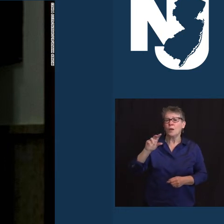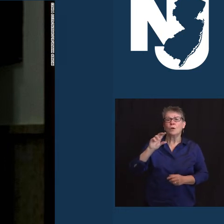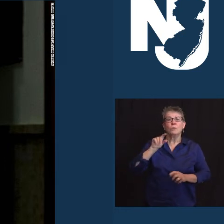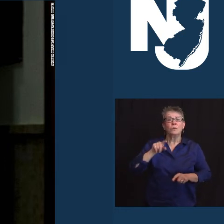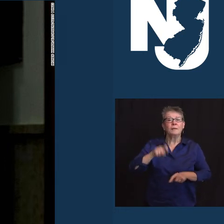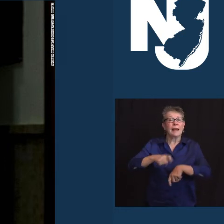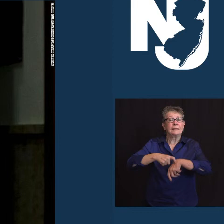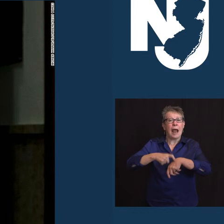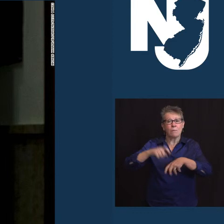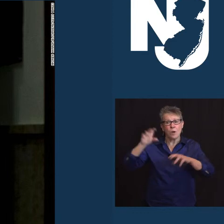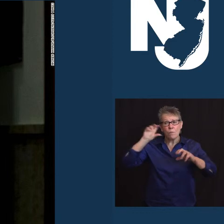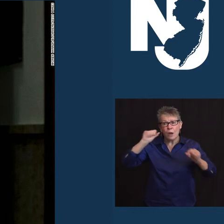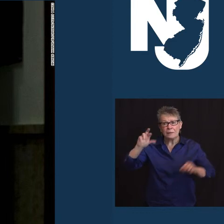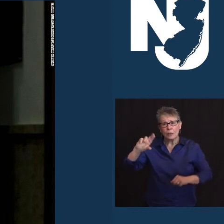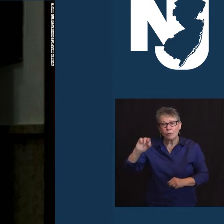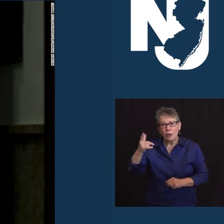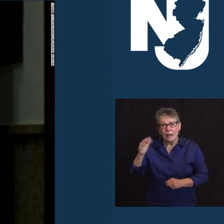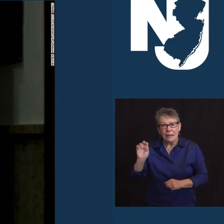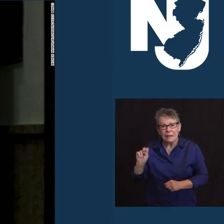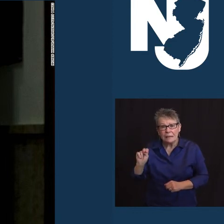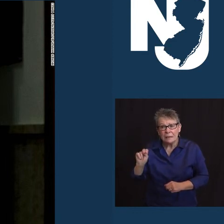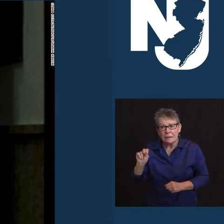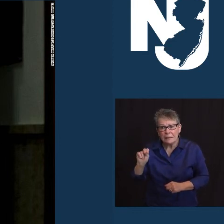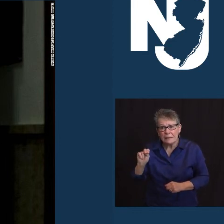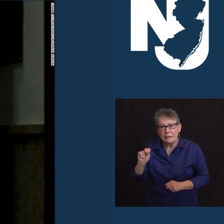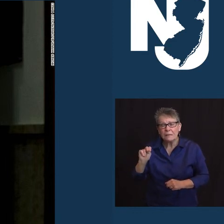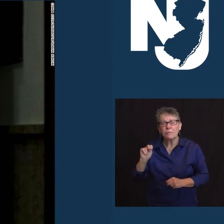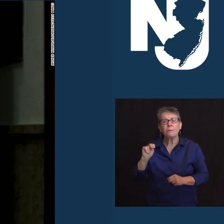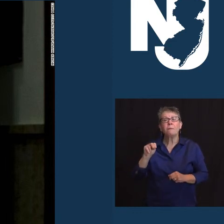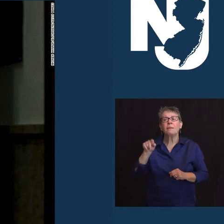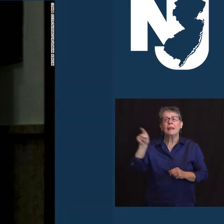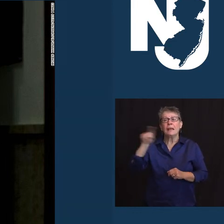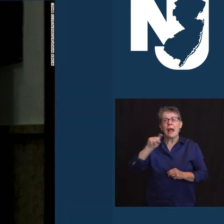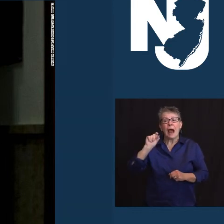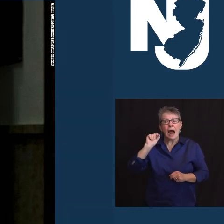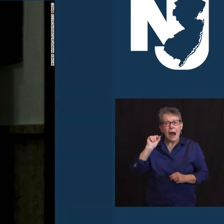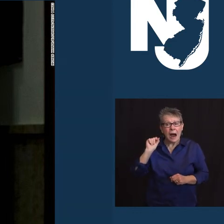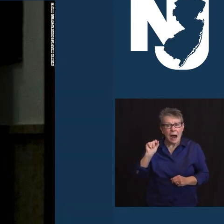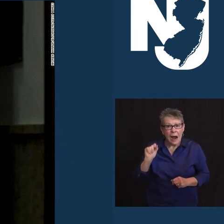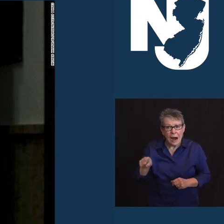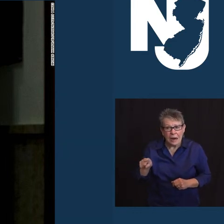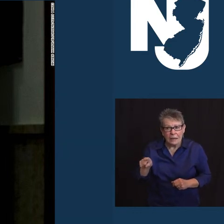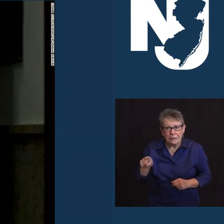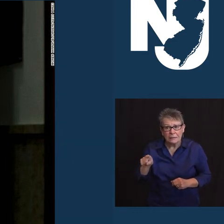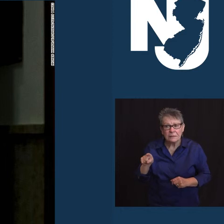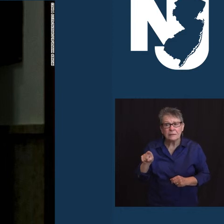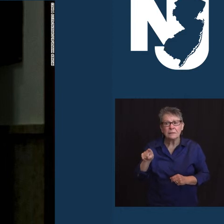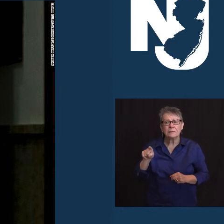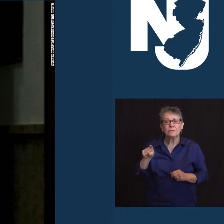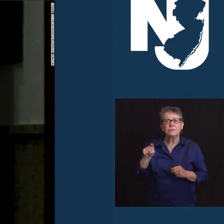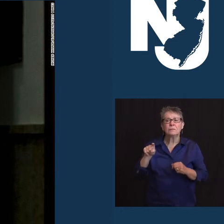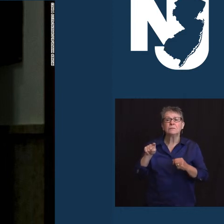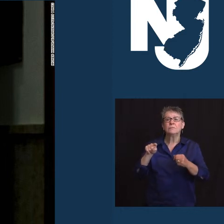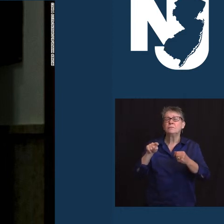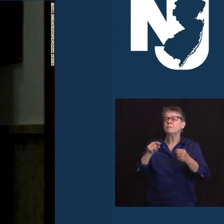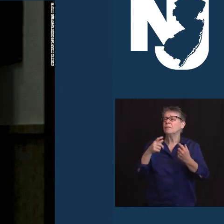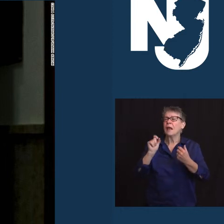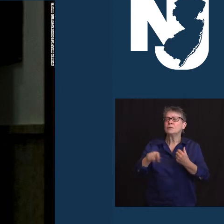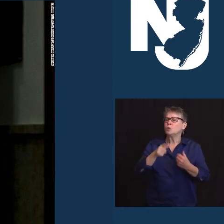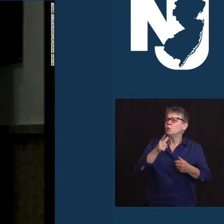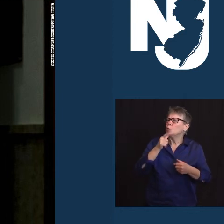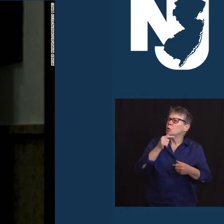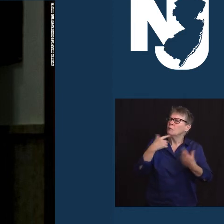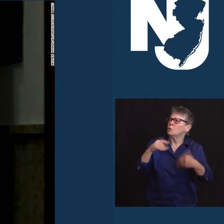secretaries of state, literally not most of the time, all the time, the two that came up were Colin Powell and George Schultz, guys who walked the